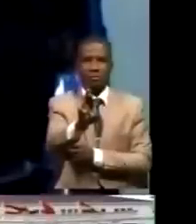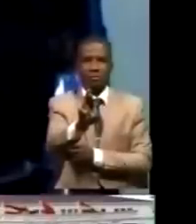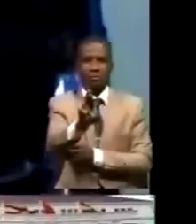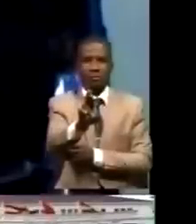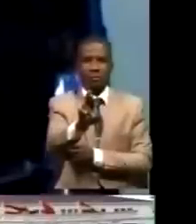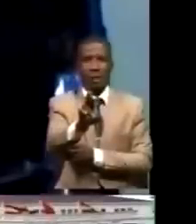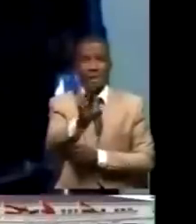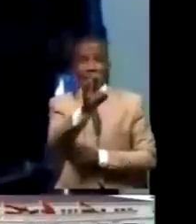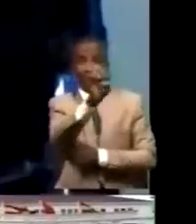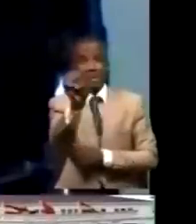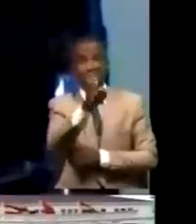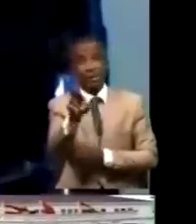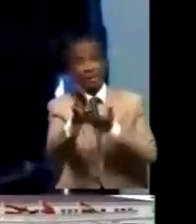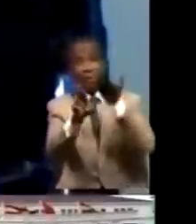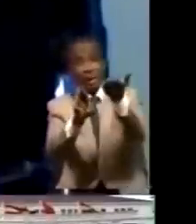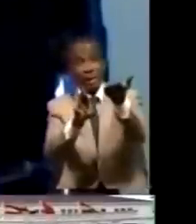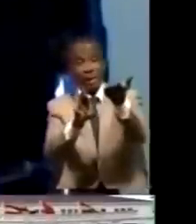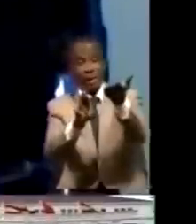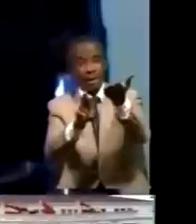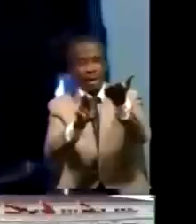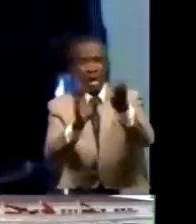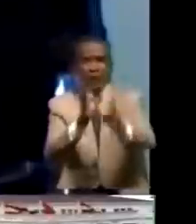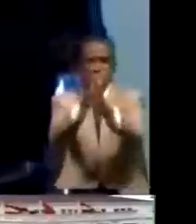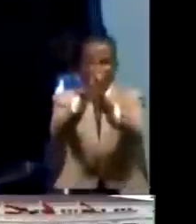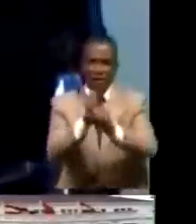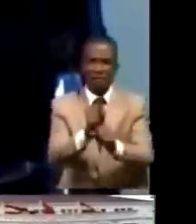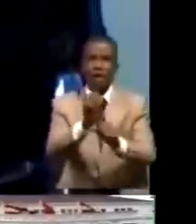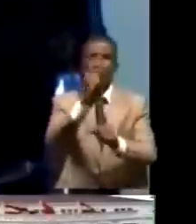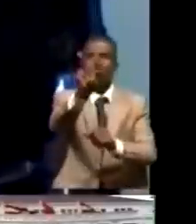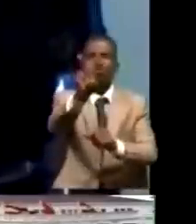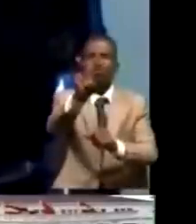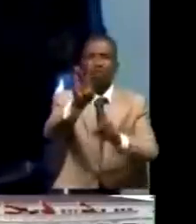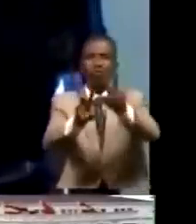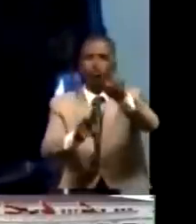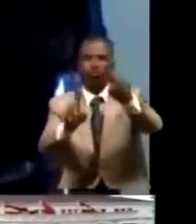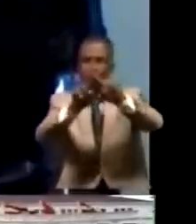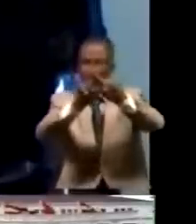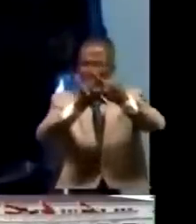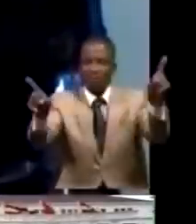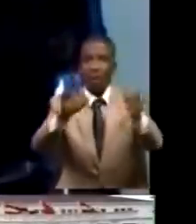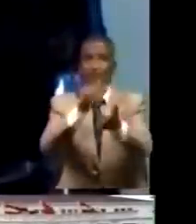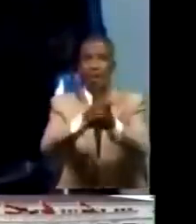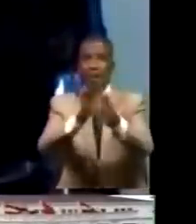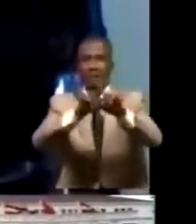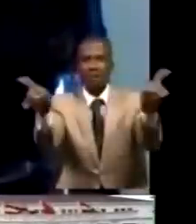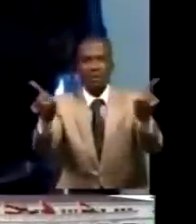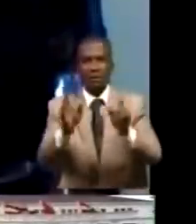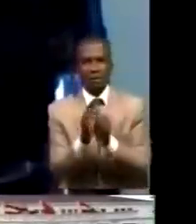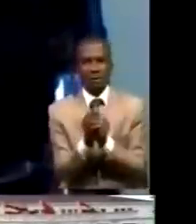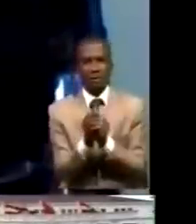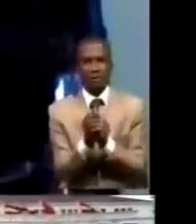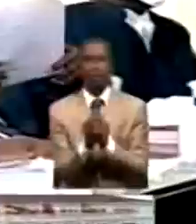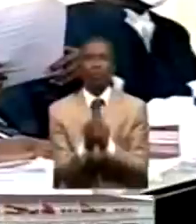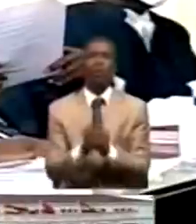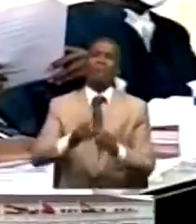In the case of Eastern region, we received two different summary sheets in the strong room. Did you certify Eastern or you